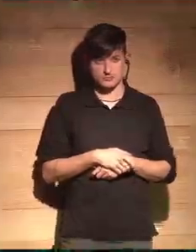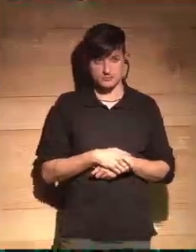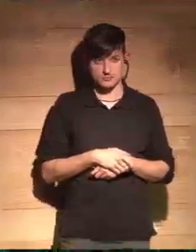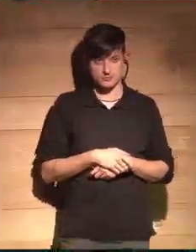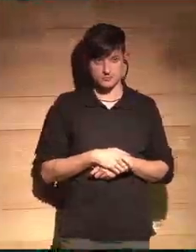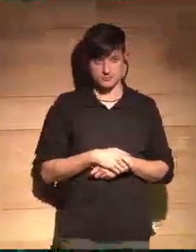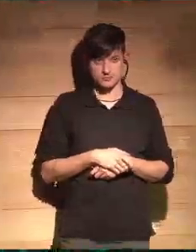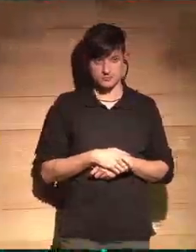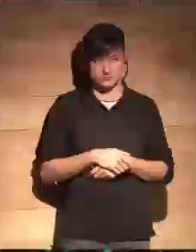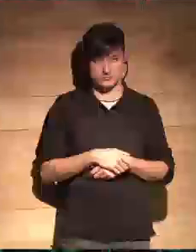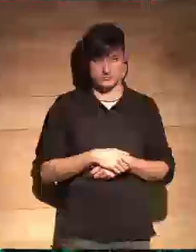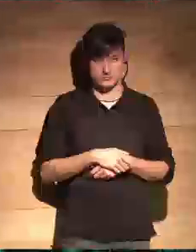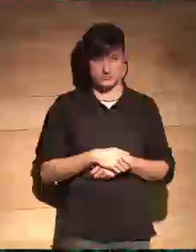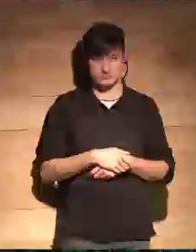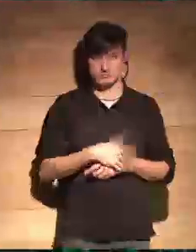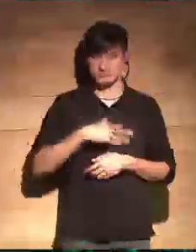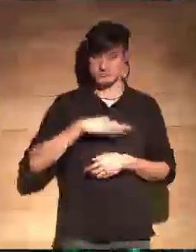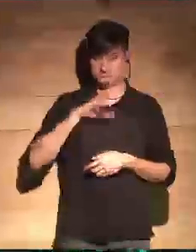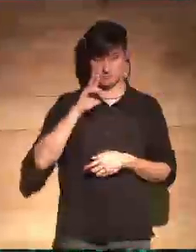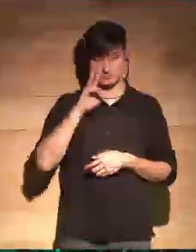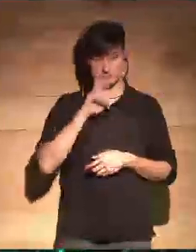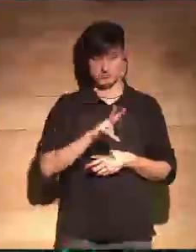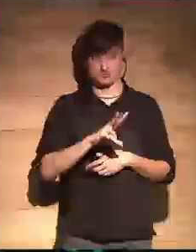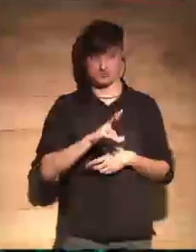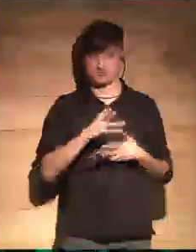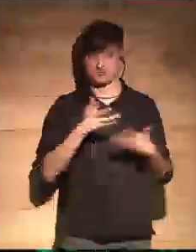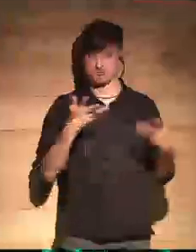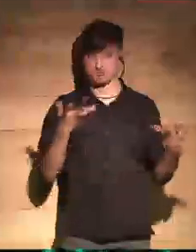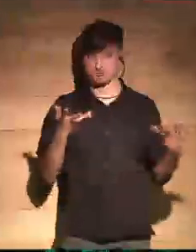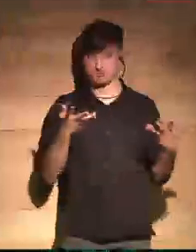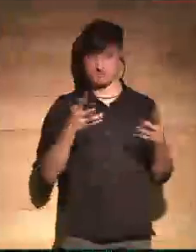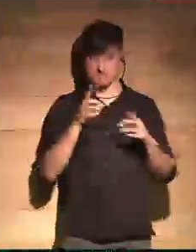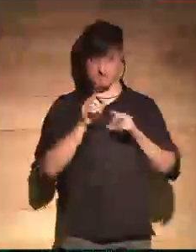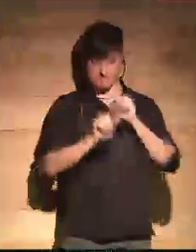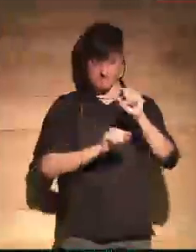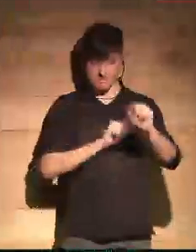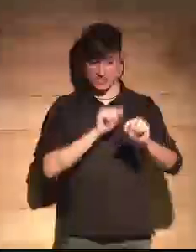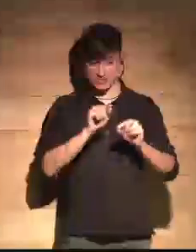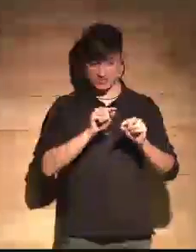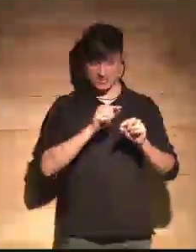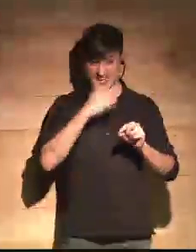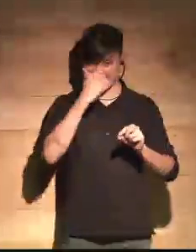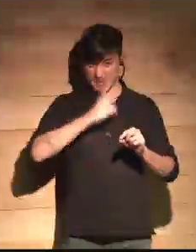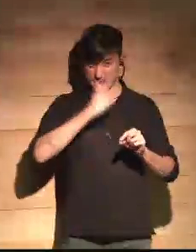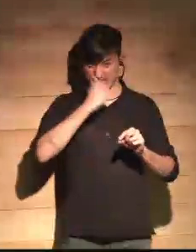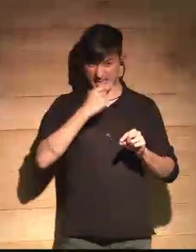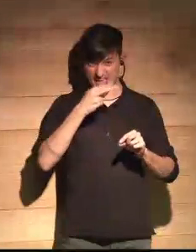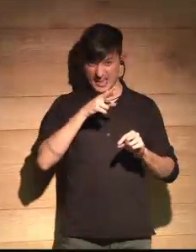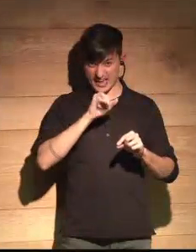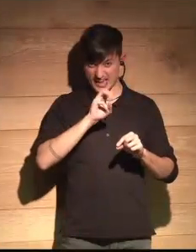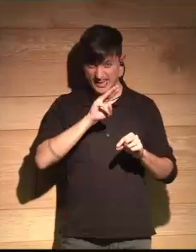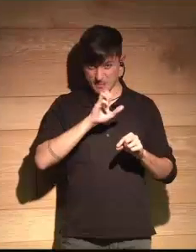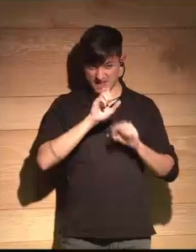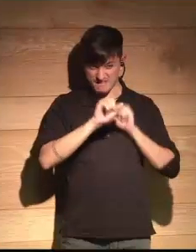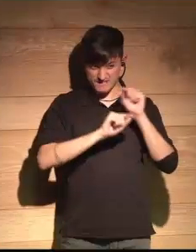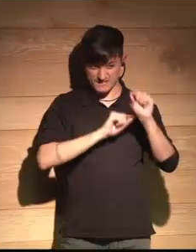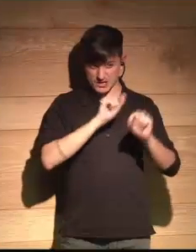You can actually see the influenza virus. Before people have influenza, you find it in the sewage. So it becomes like an early warning system for